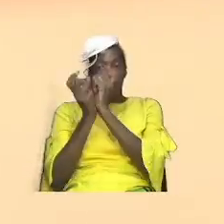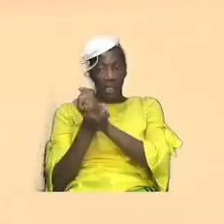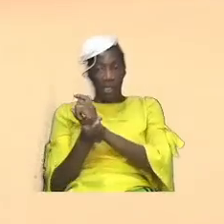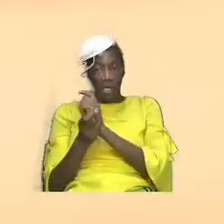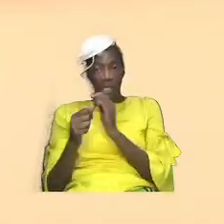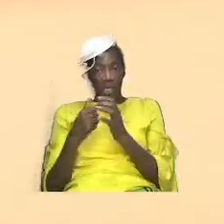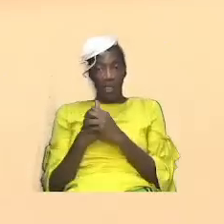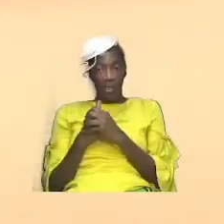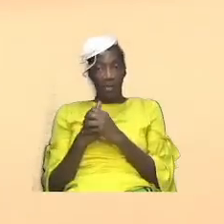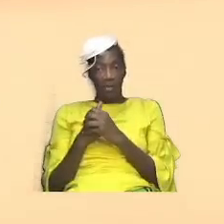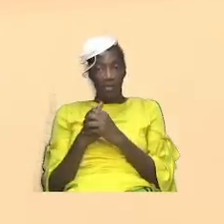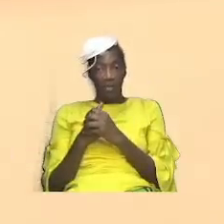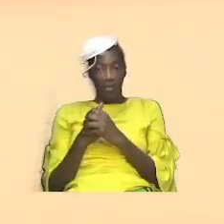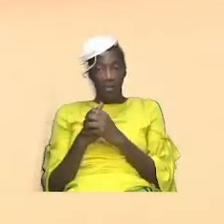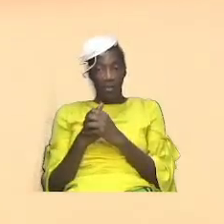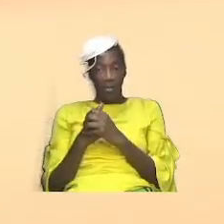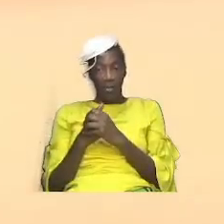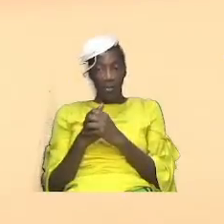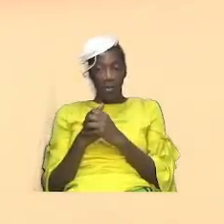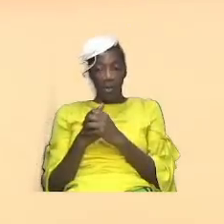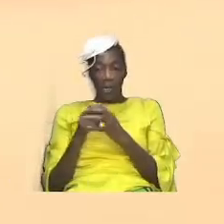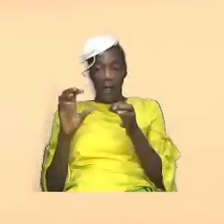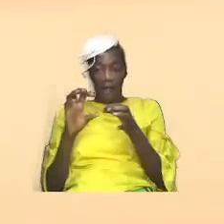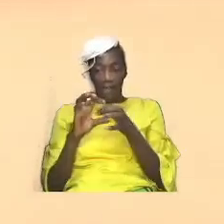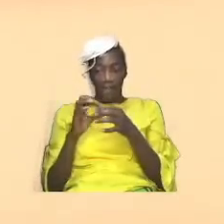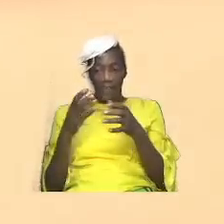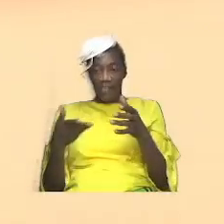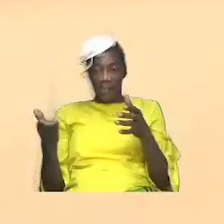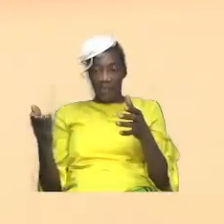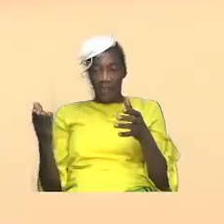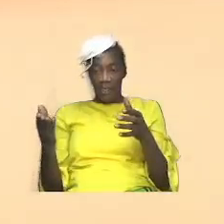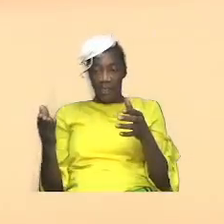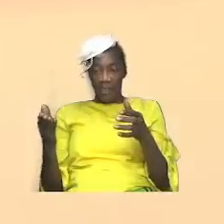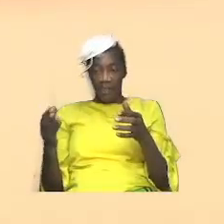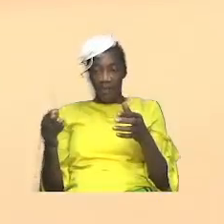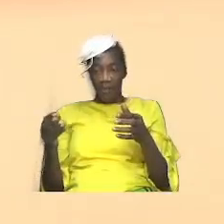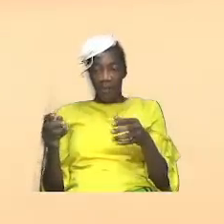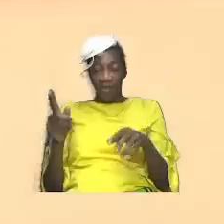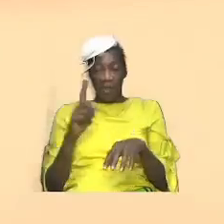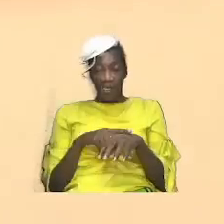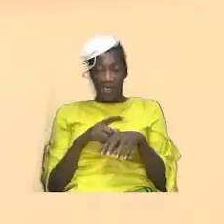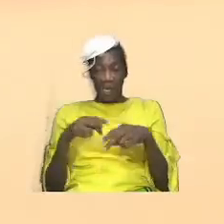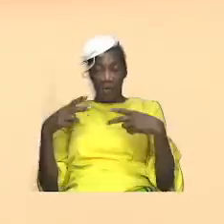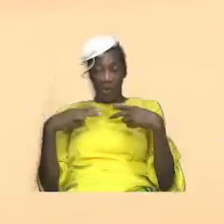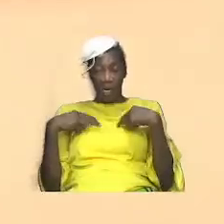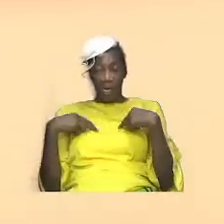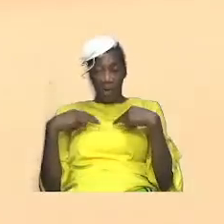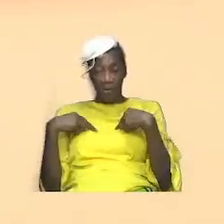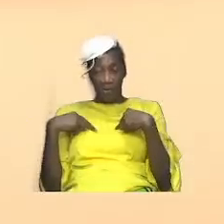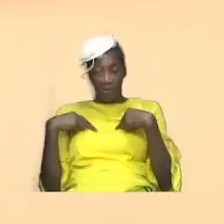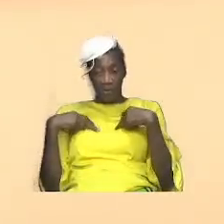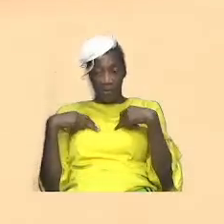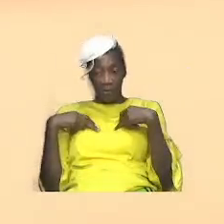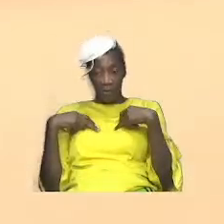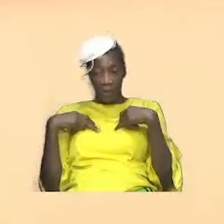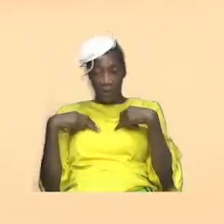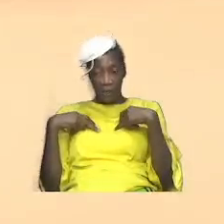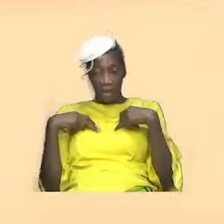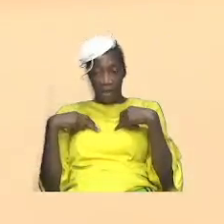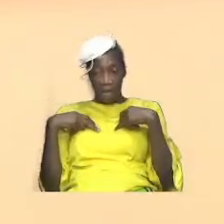adjustments and wrap things up. So that for the rest of the time that we have, if we were, and this is a serious thing,